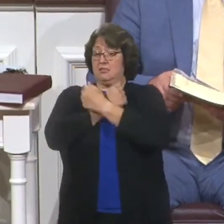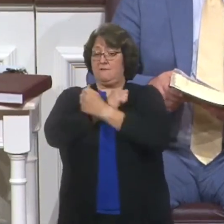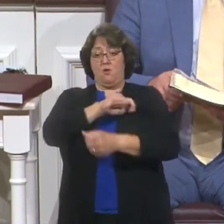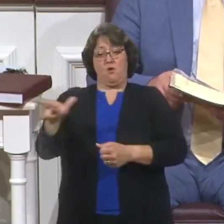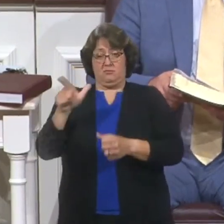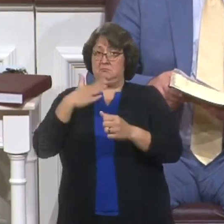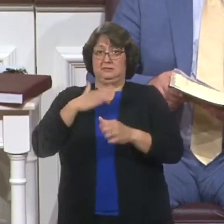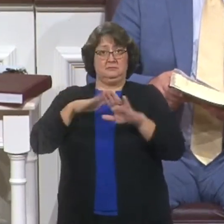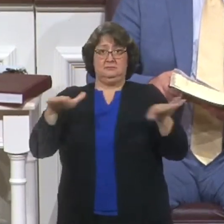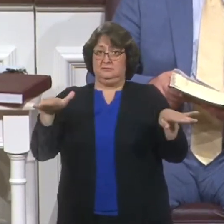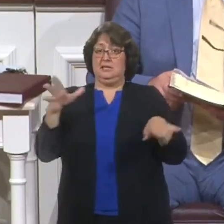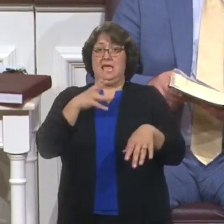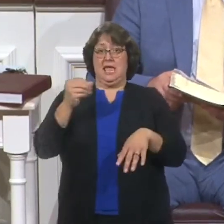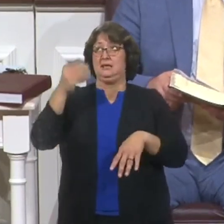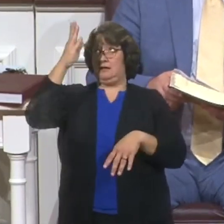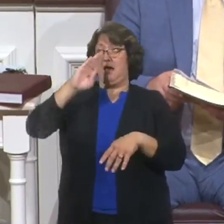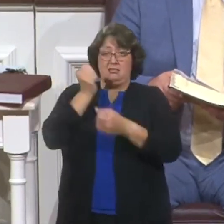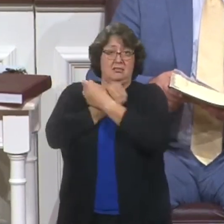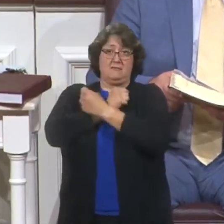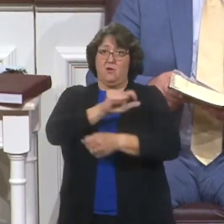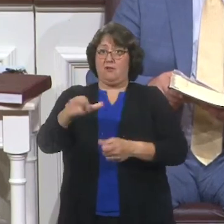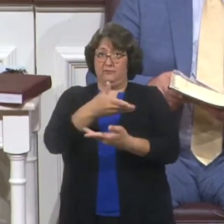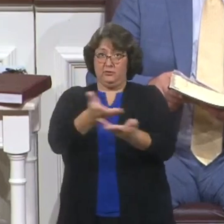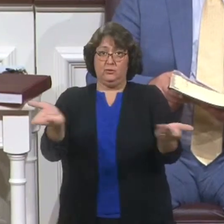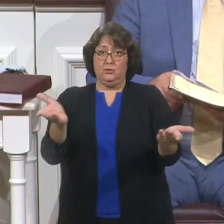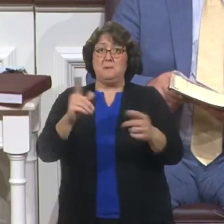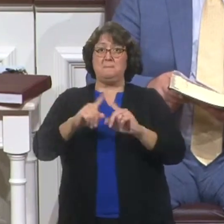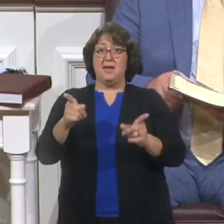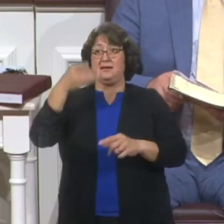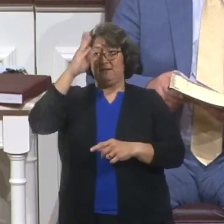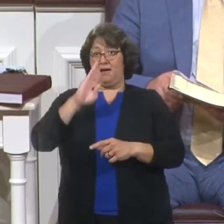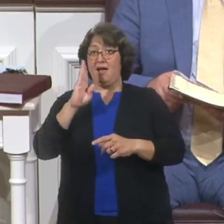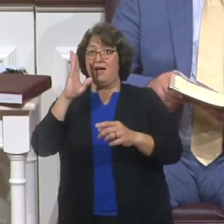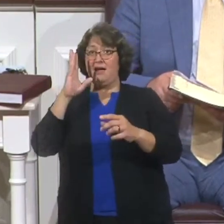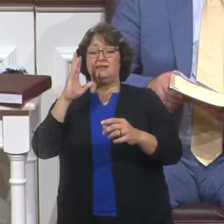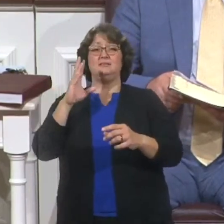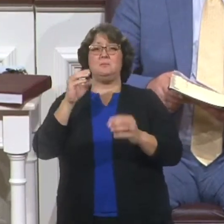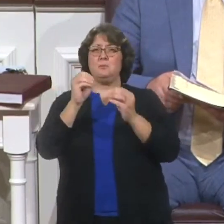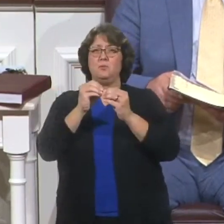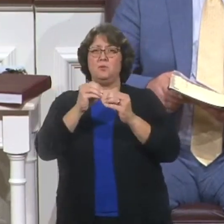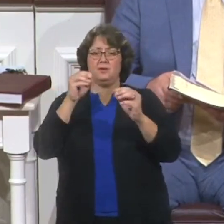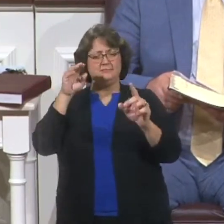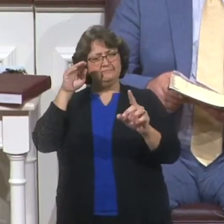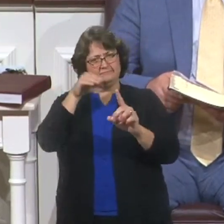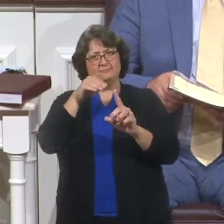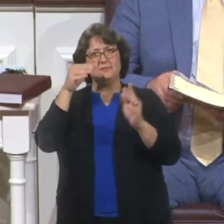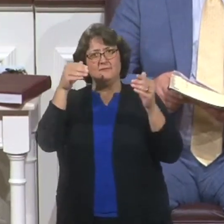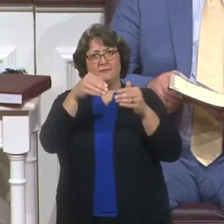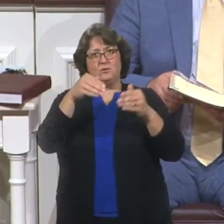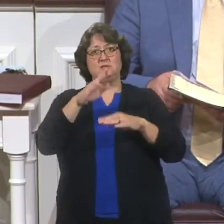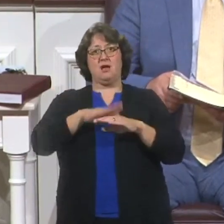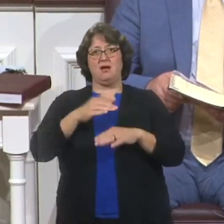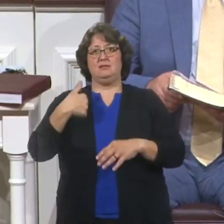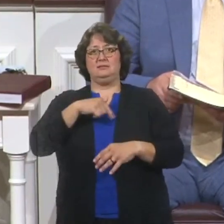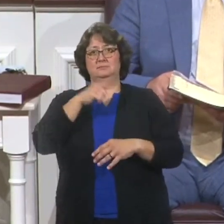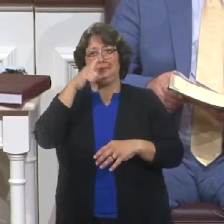loves you. But you know what really attracts his attention, his care, his generosity to us? I think it's our